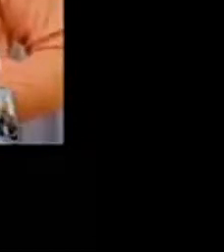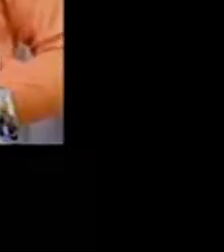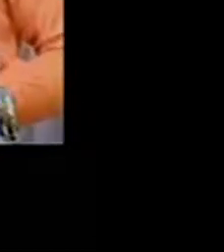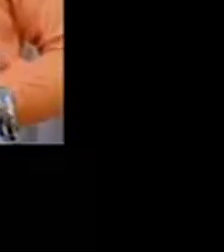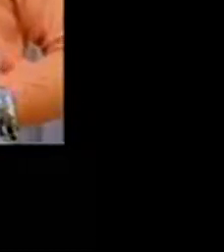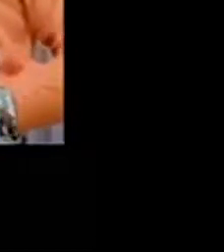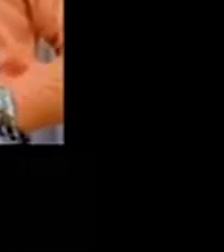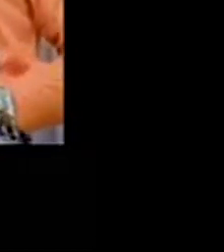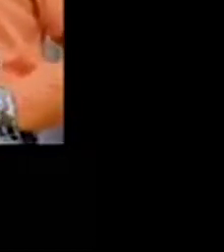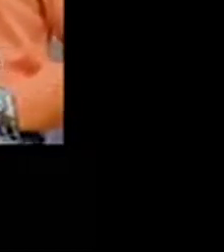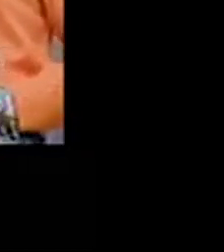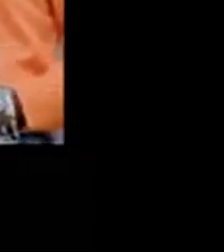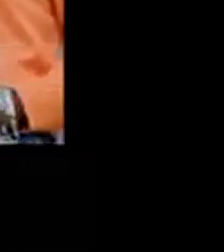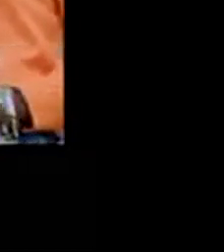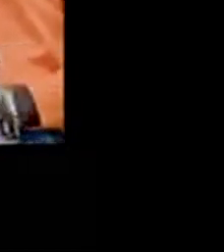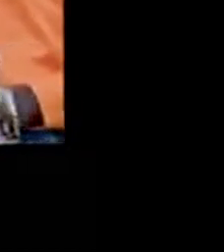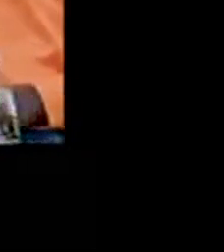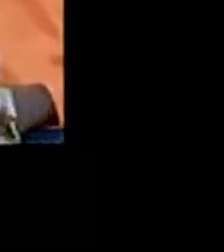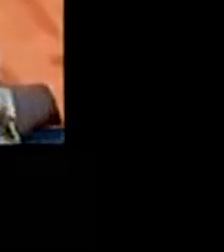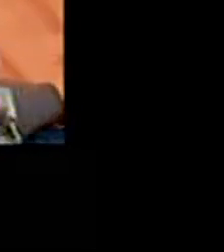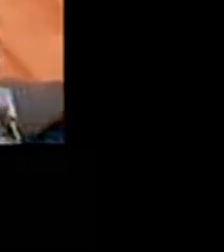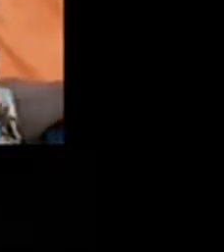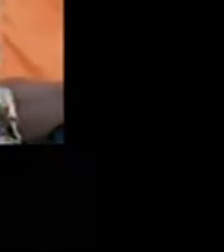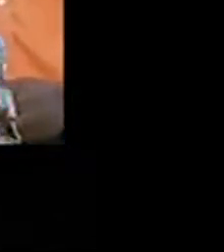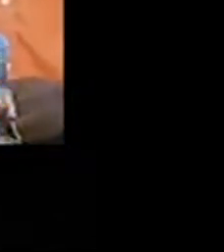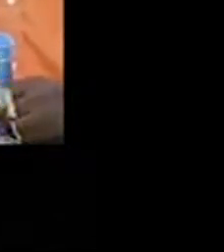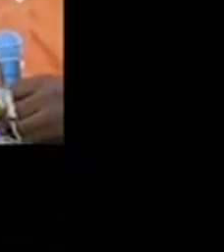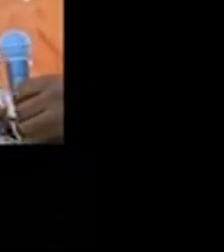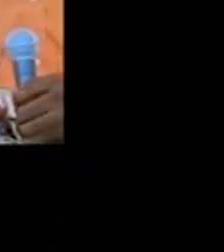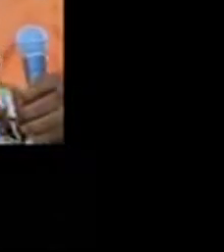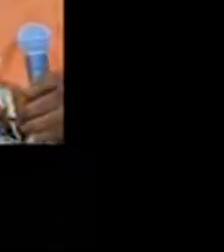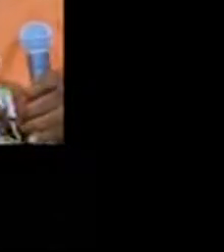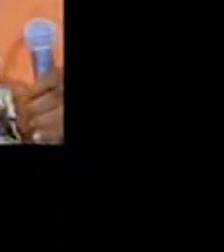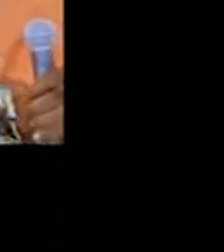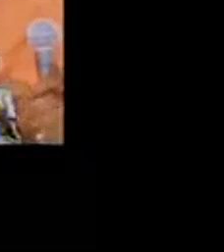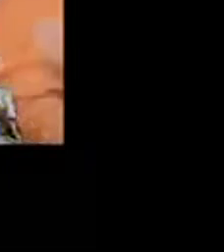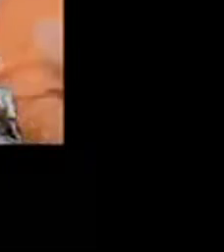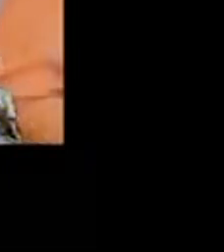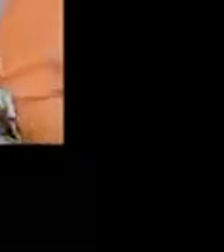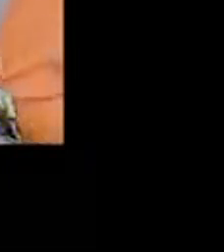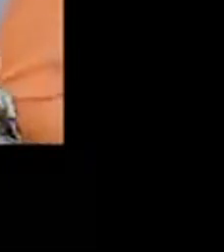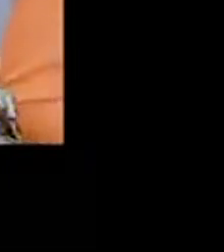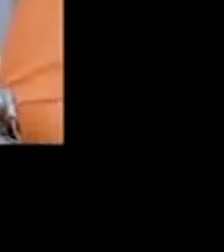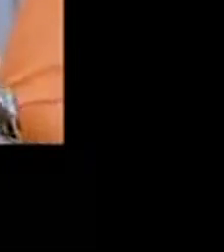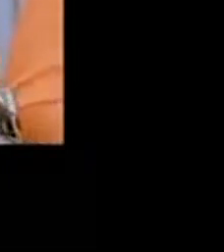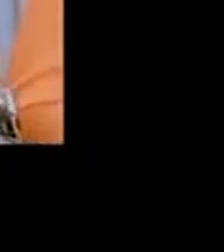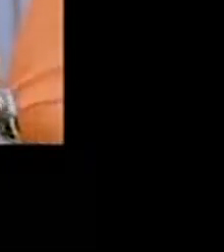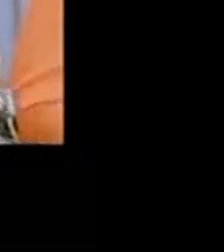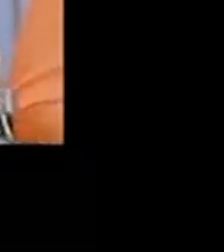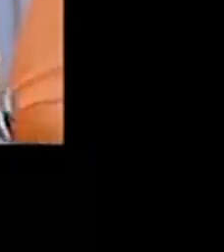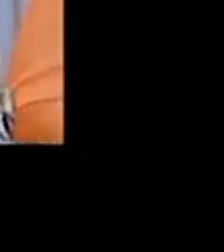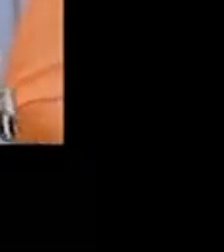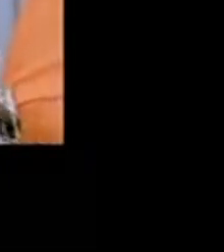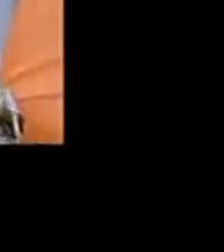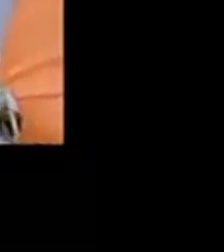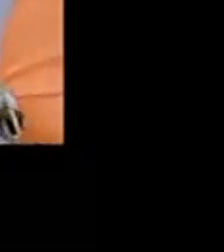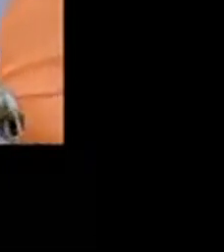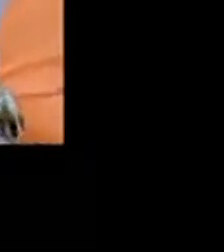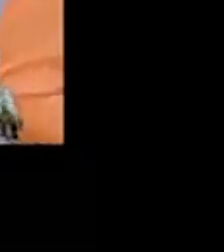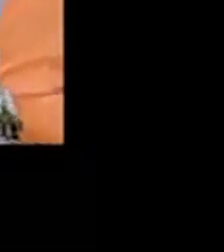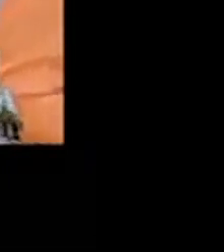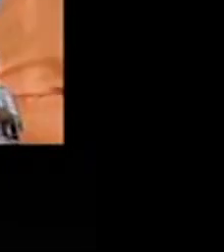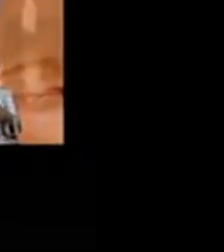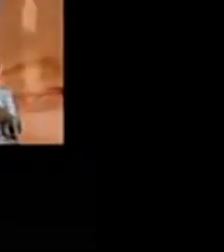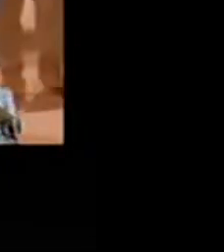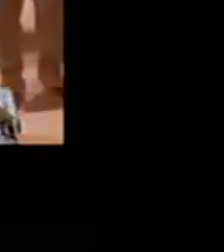womb, you have chosen me. His love has called my